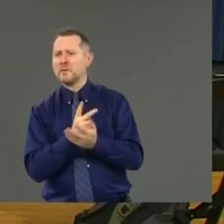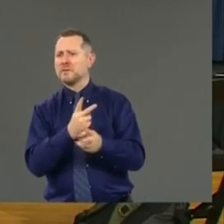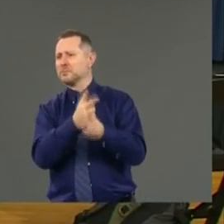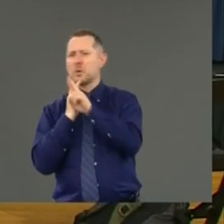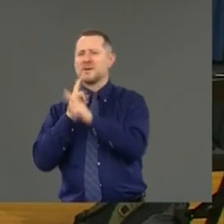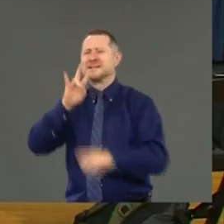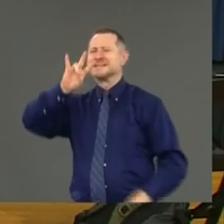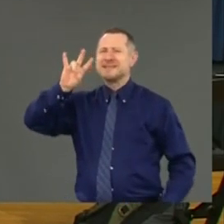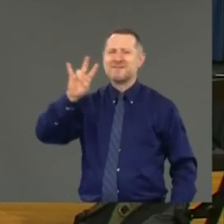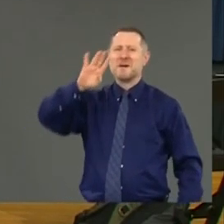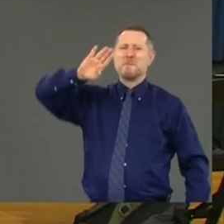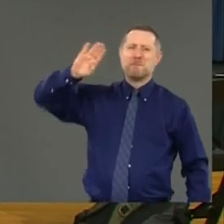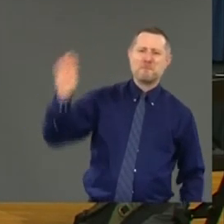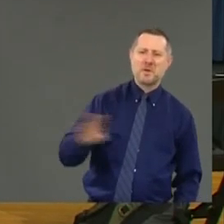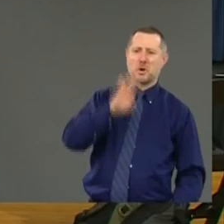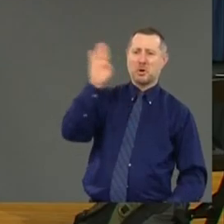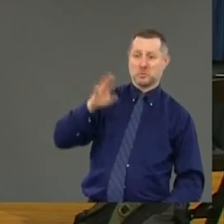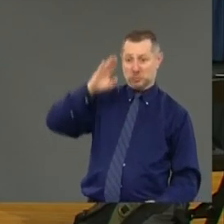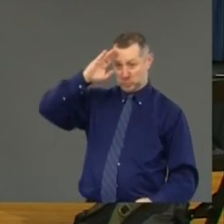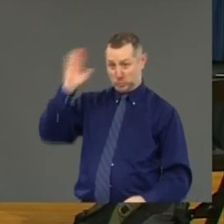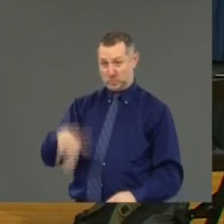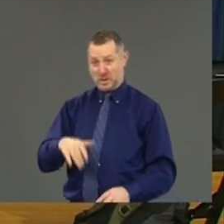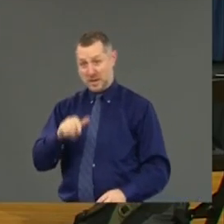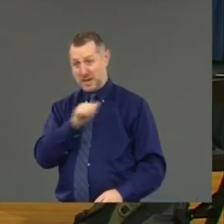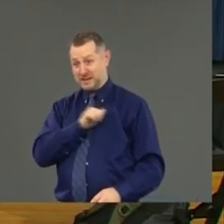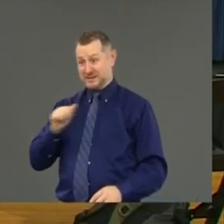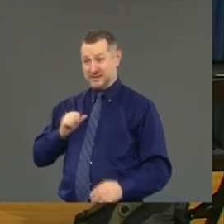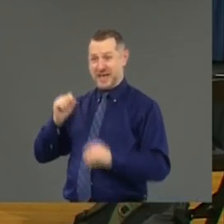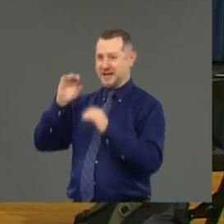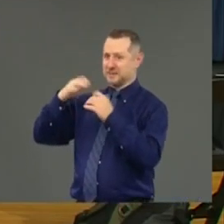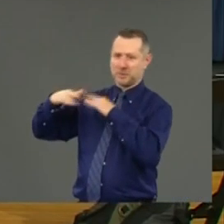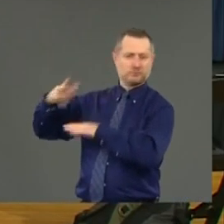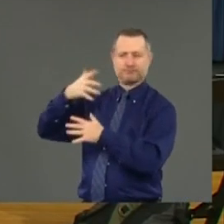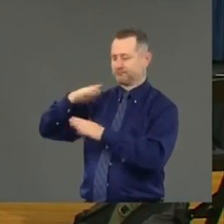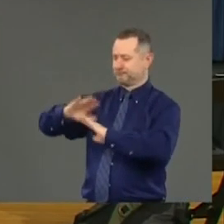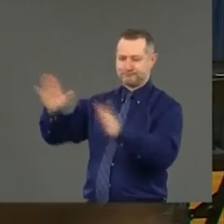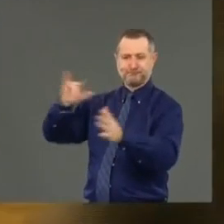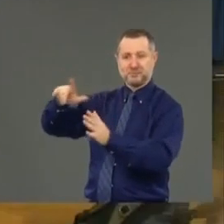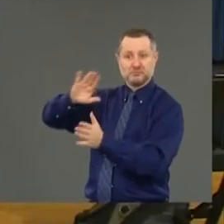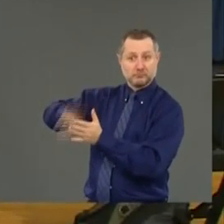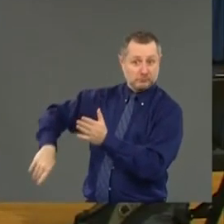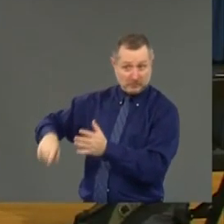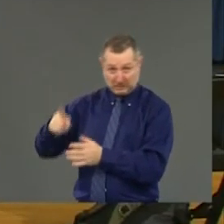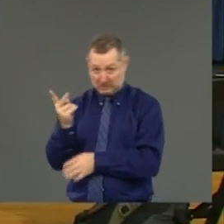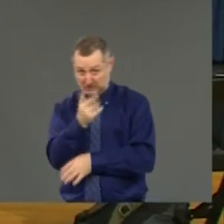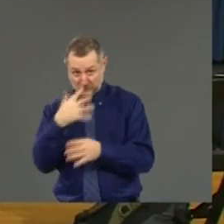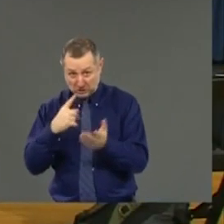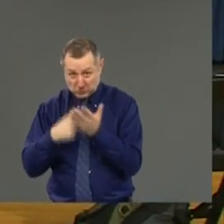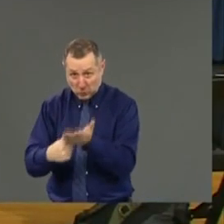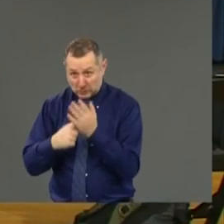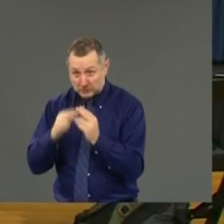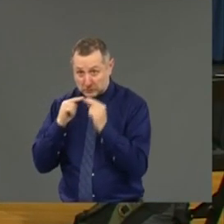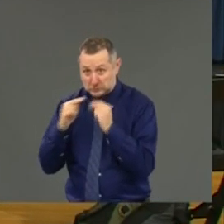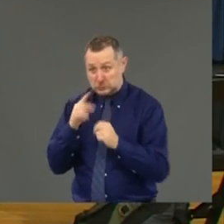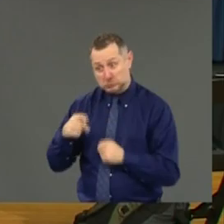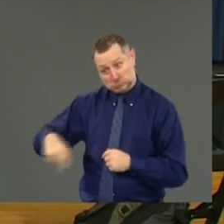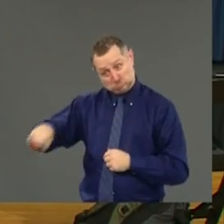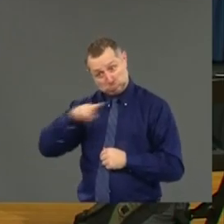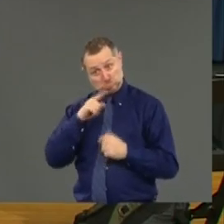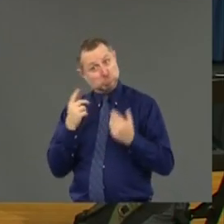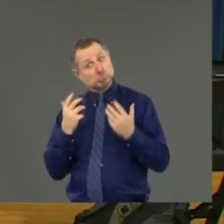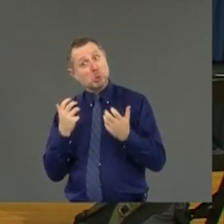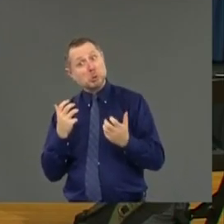laid aside by the Assembly. Is your sense that something can be negotiated here? Like, would you like to see the city come up with an austerity plan,